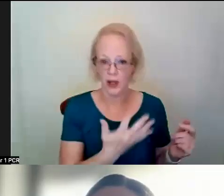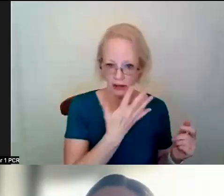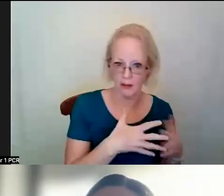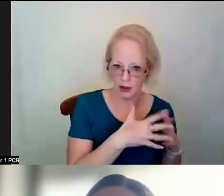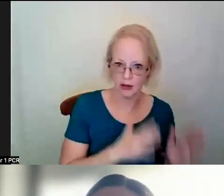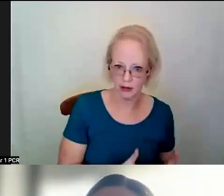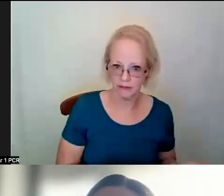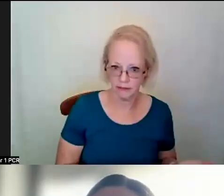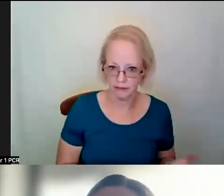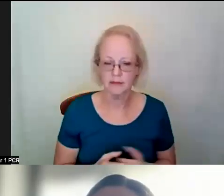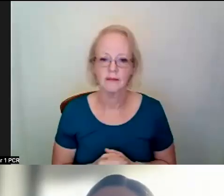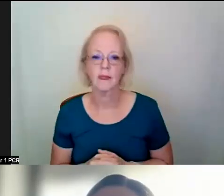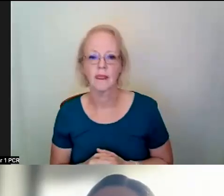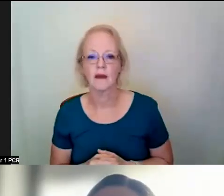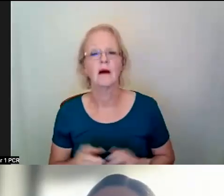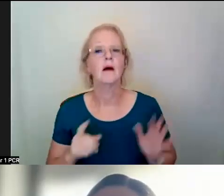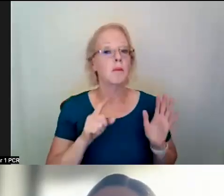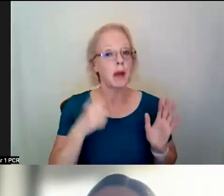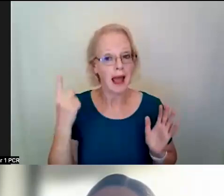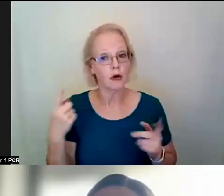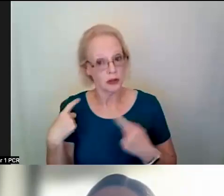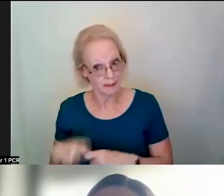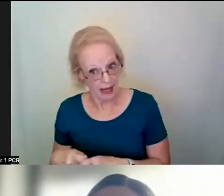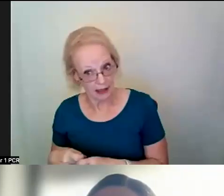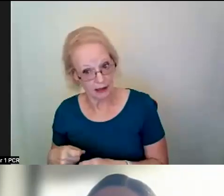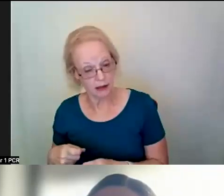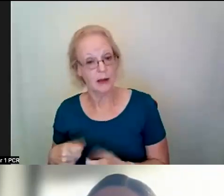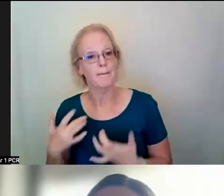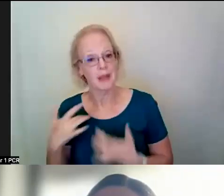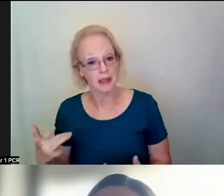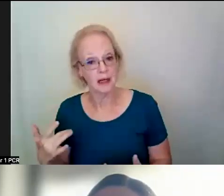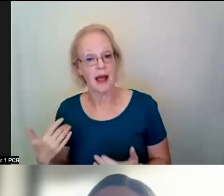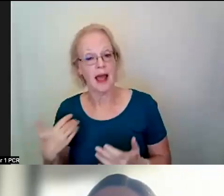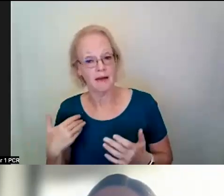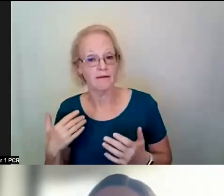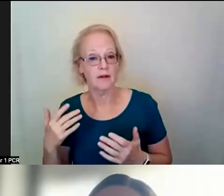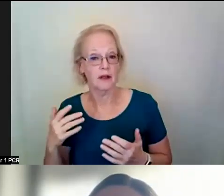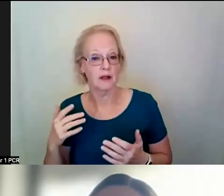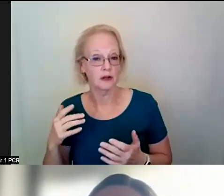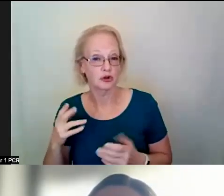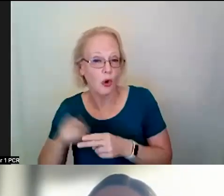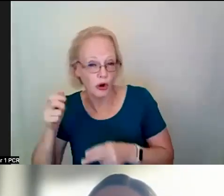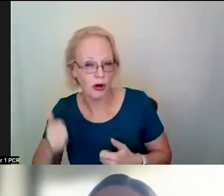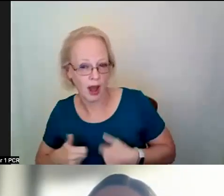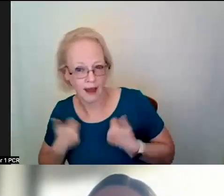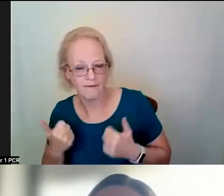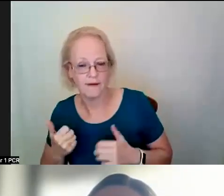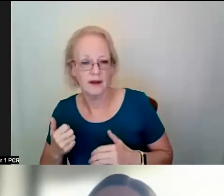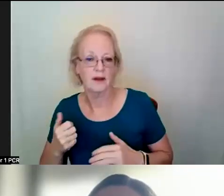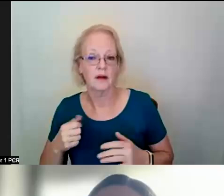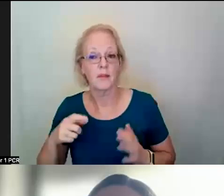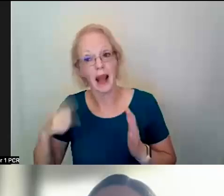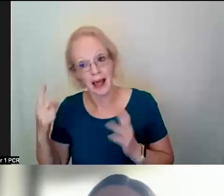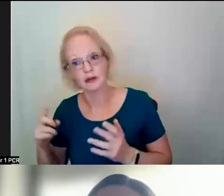American is, while a Black or Hispanic one will have somewhat lower, Black lower than Hispanic. And again,